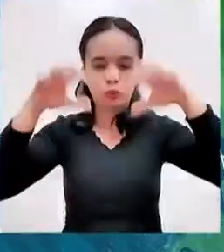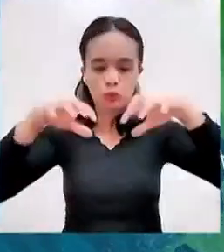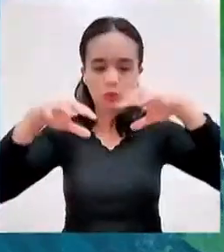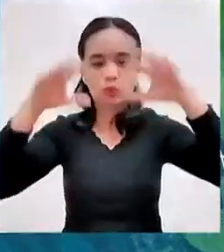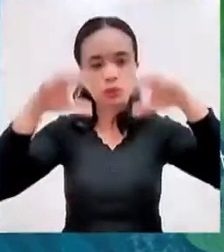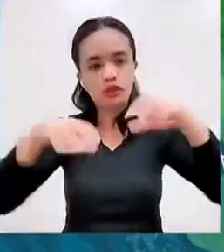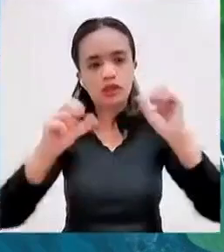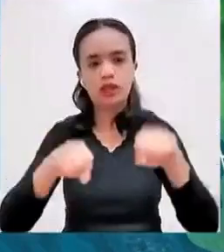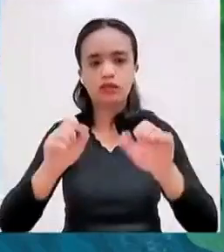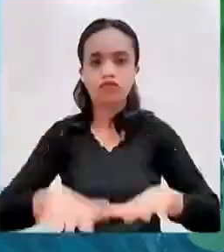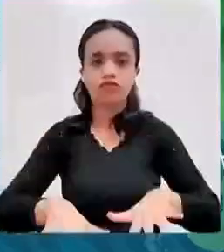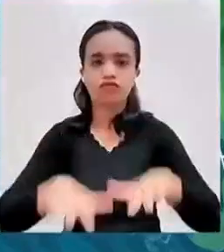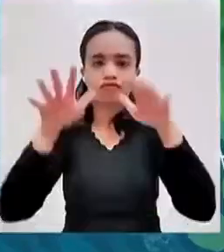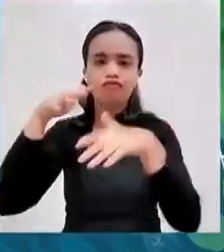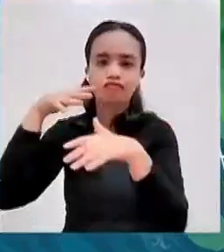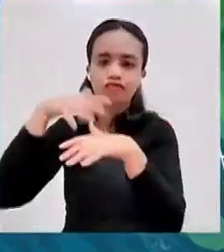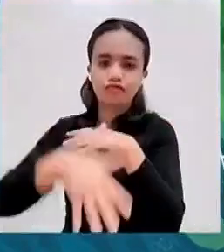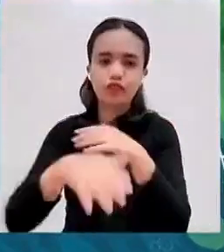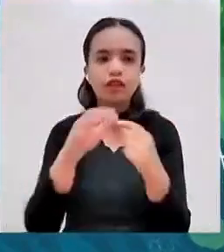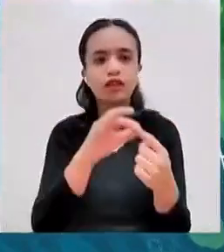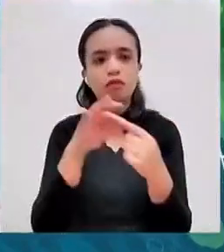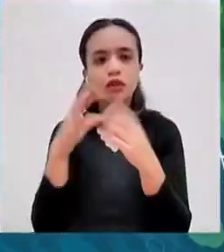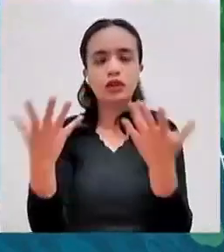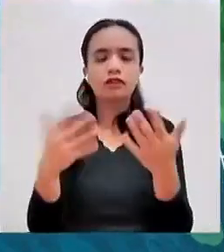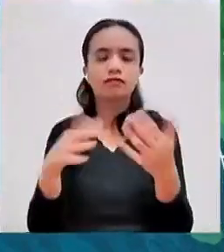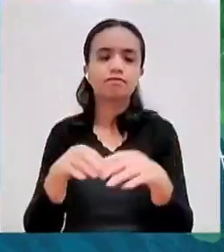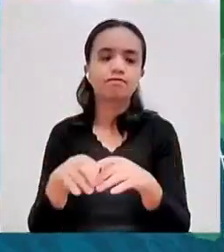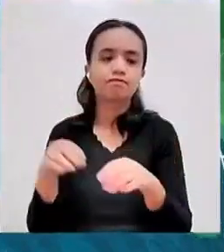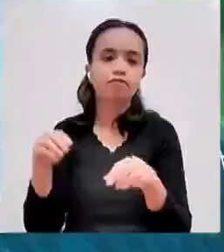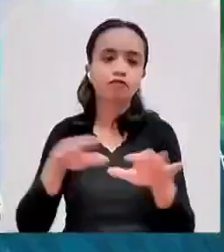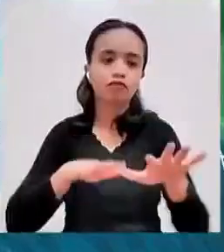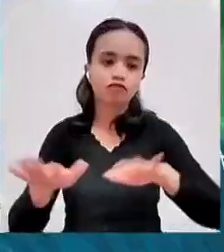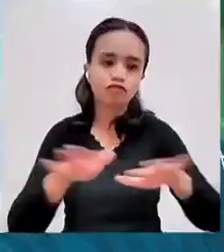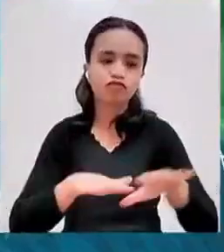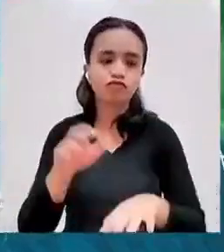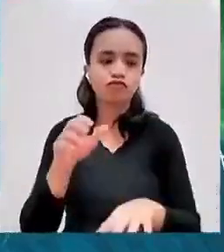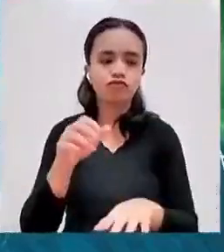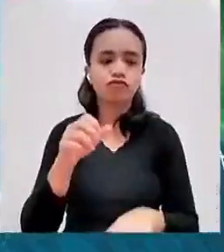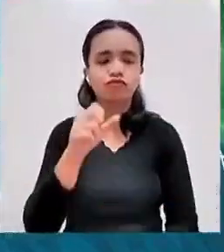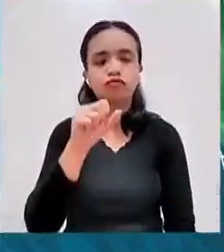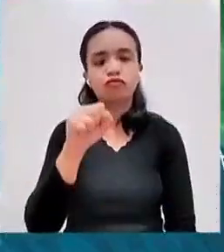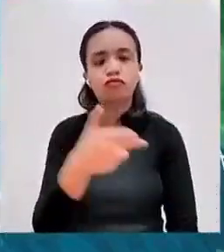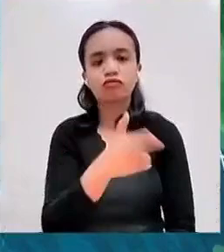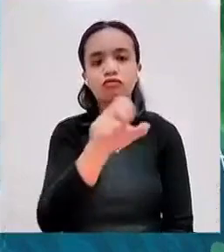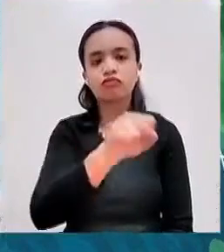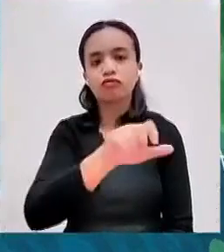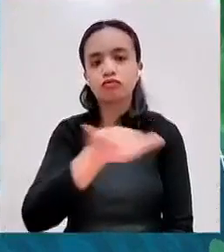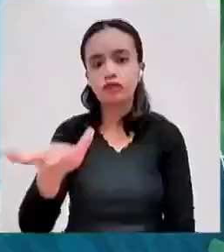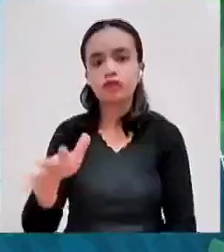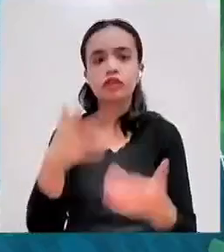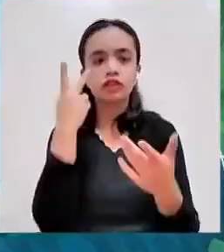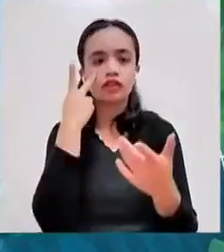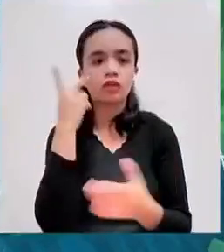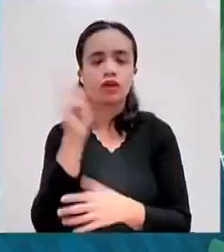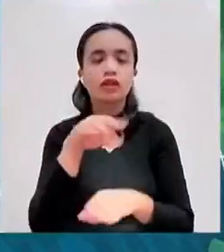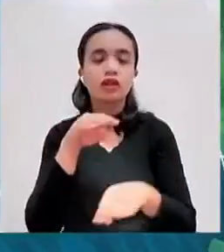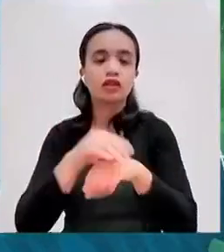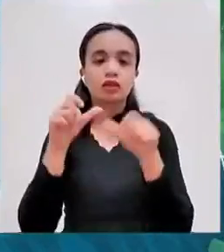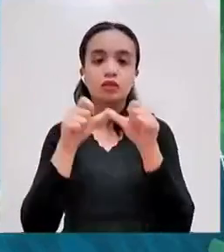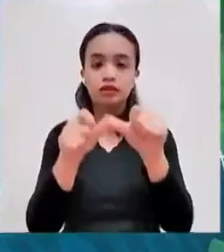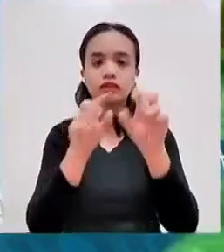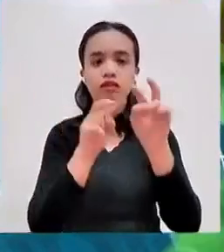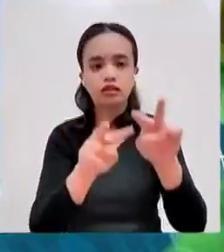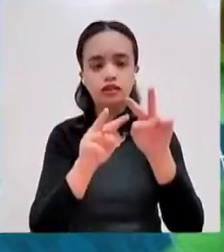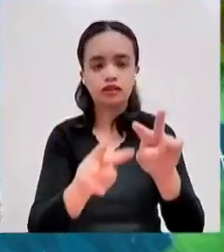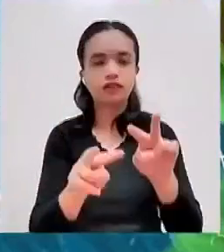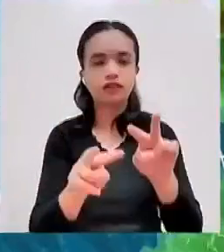flooding and landslides, especially in the earthquake hit Surigao del Sur. The forecast will still change, so the public's advice to continue monitoring for